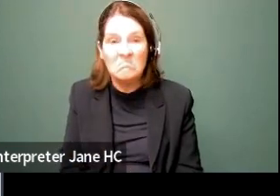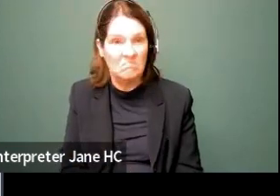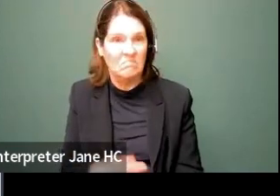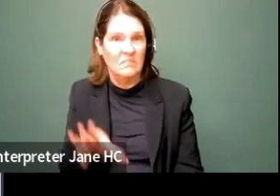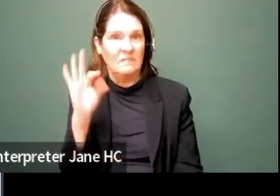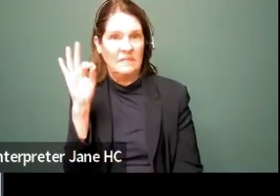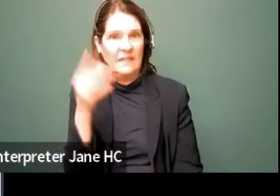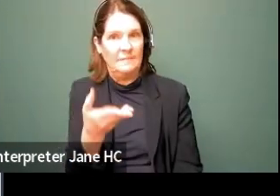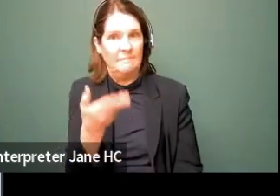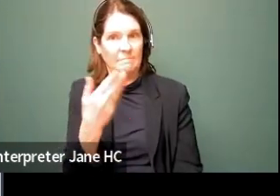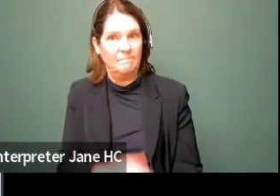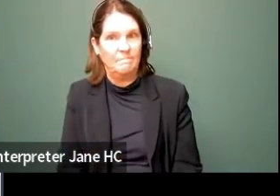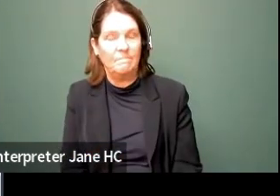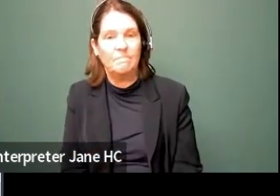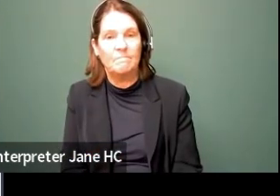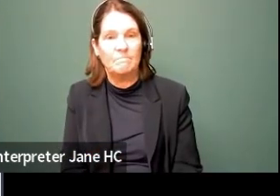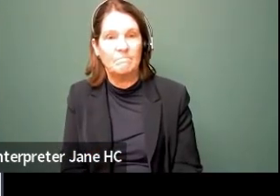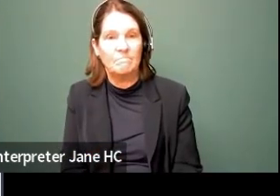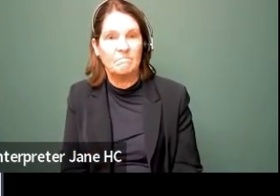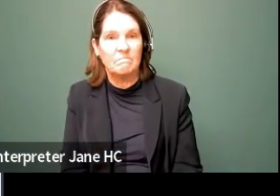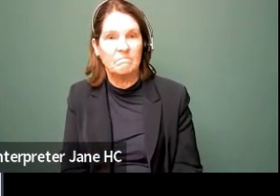look at his profile.